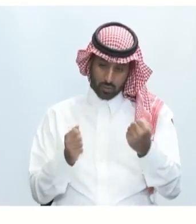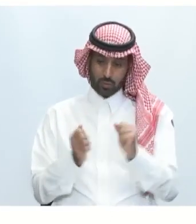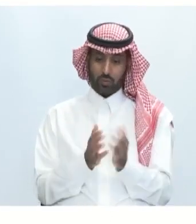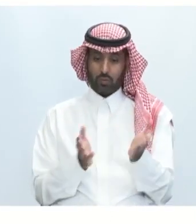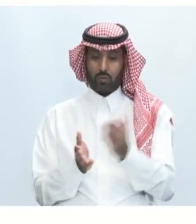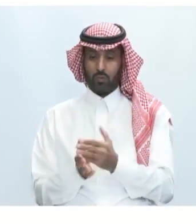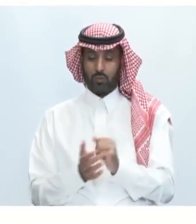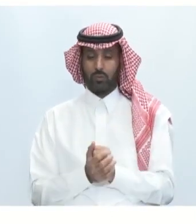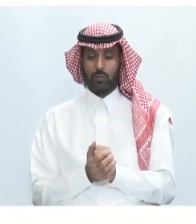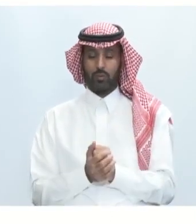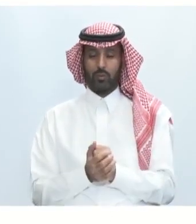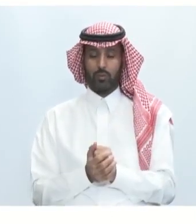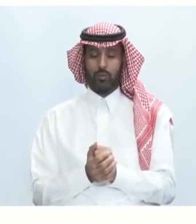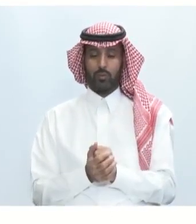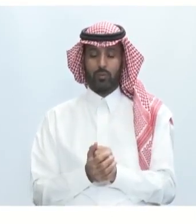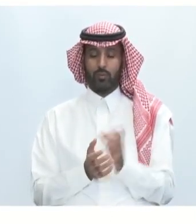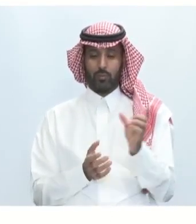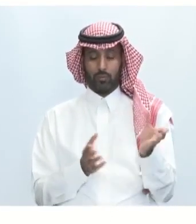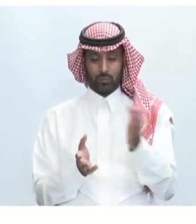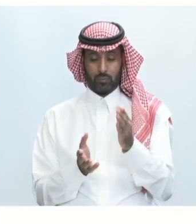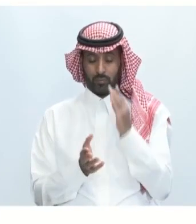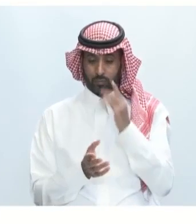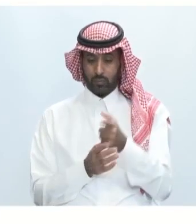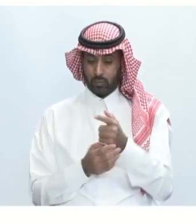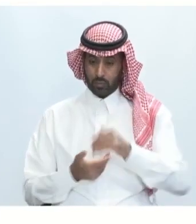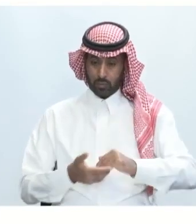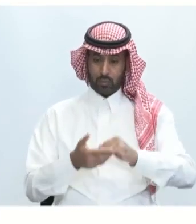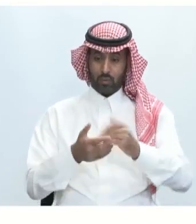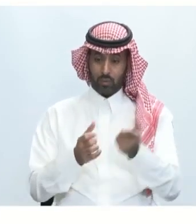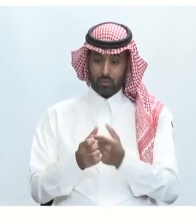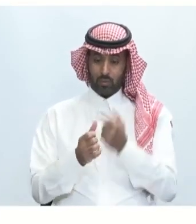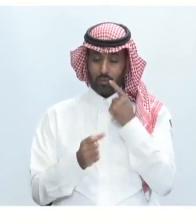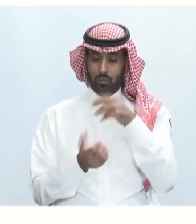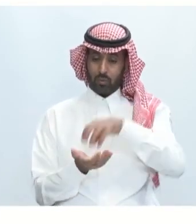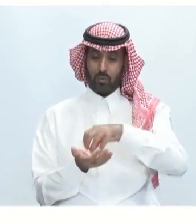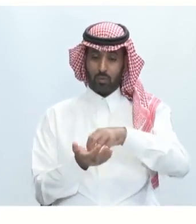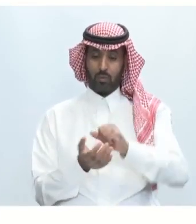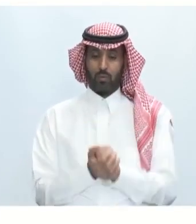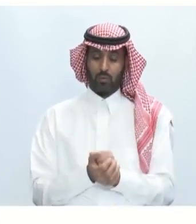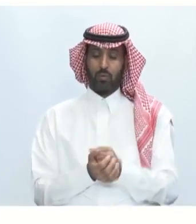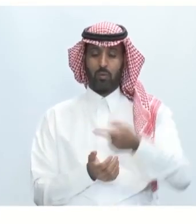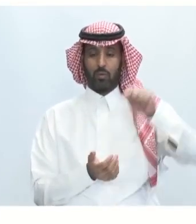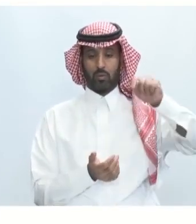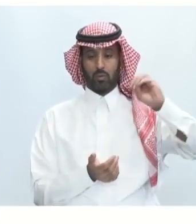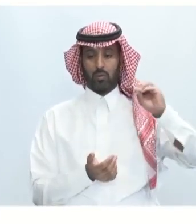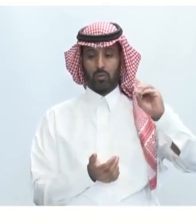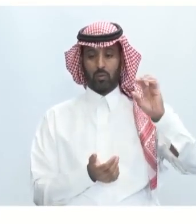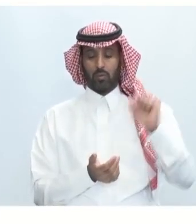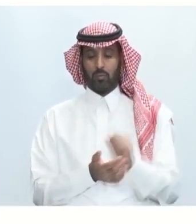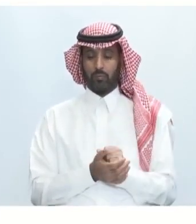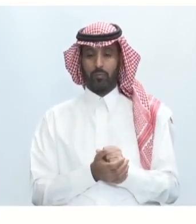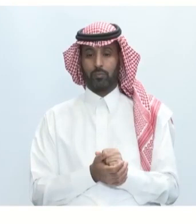object, the car, with the help here, of course, of the preposition to. So we'll be discussing